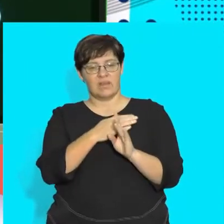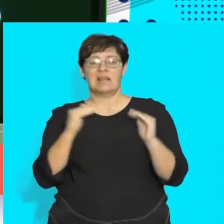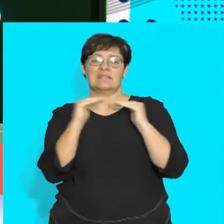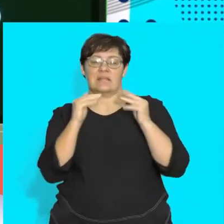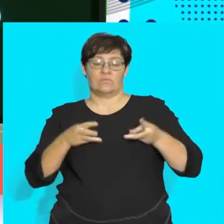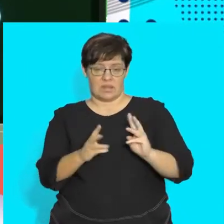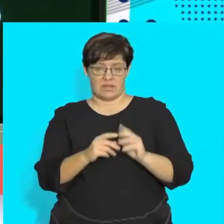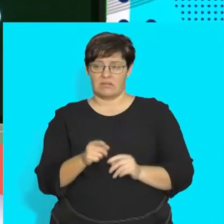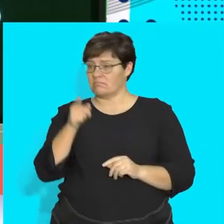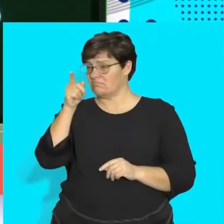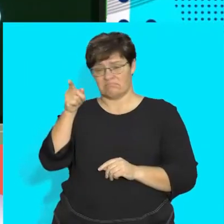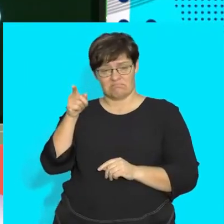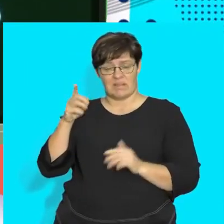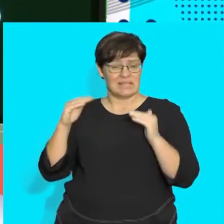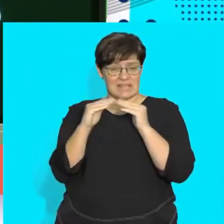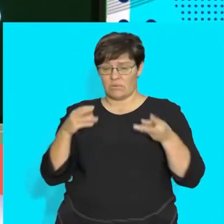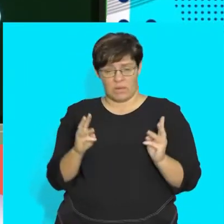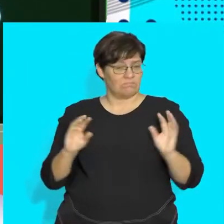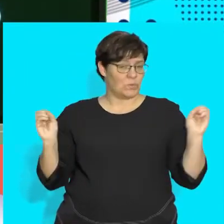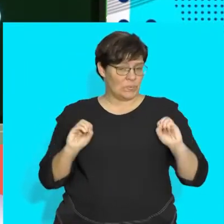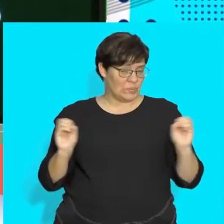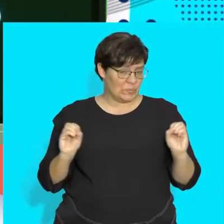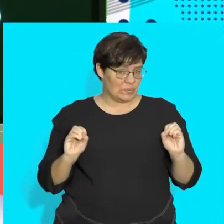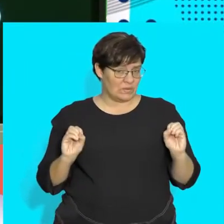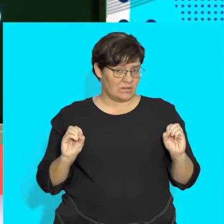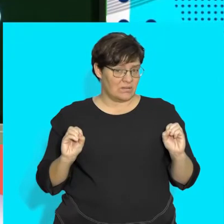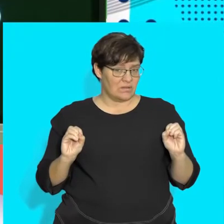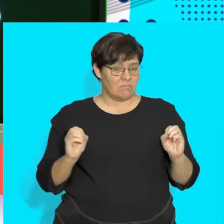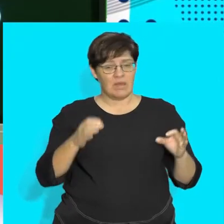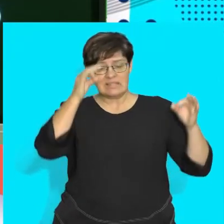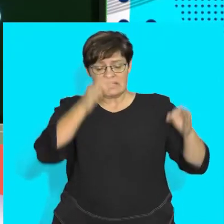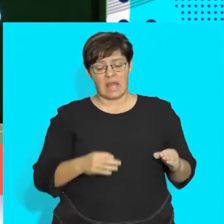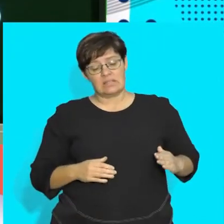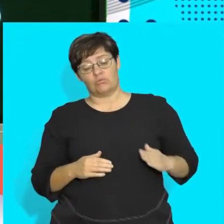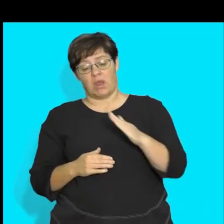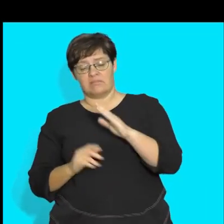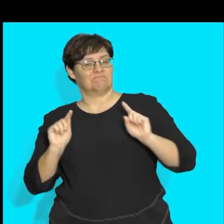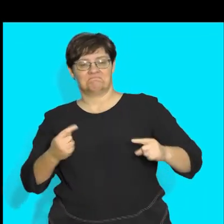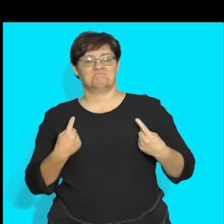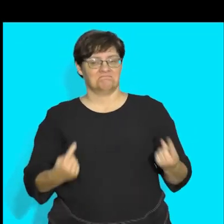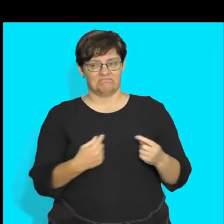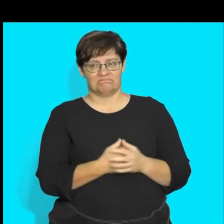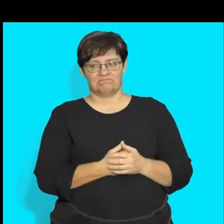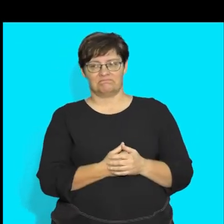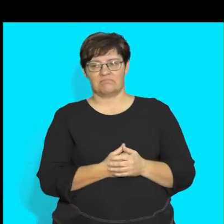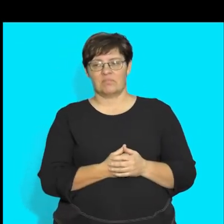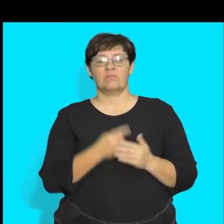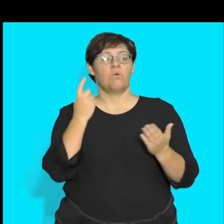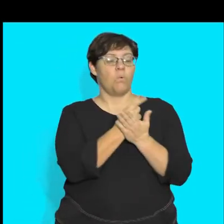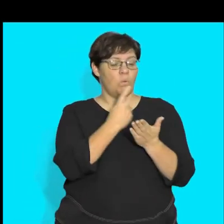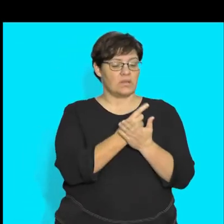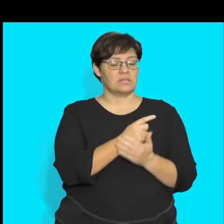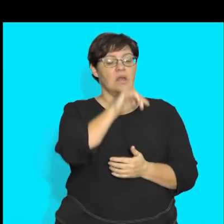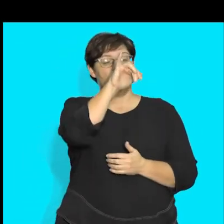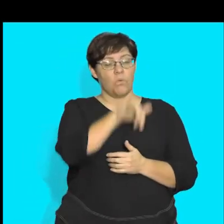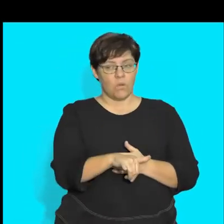form. If it's not in standard form, then I can't decide what the gradient is. And so my standard form is always going to be